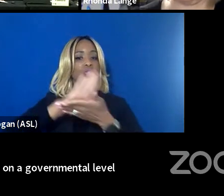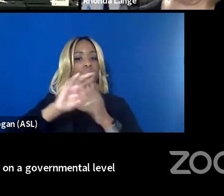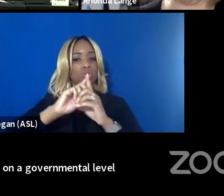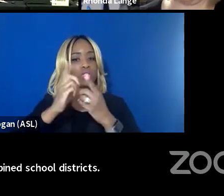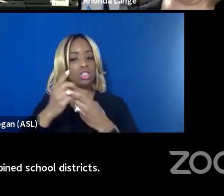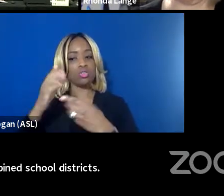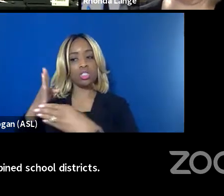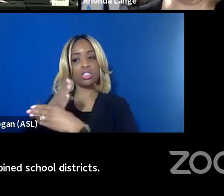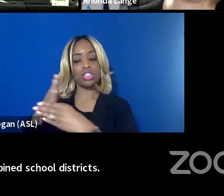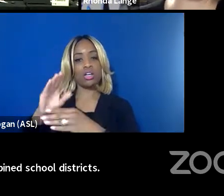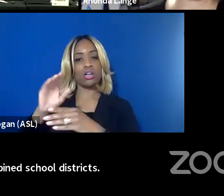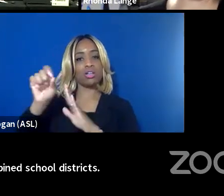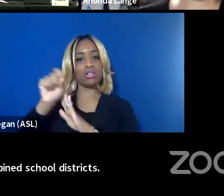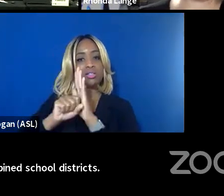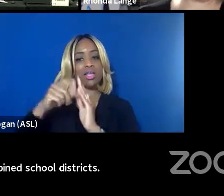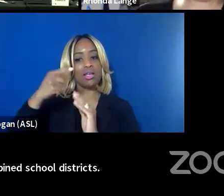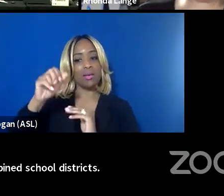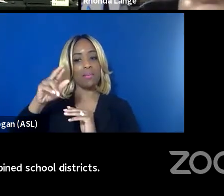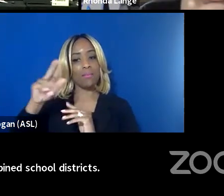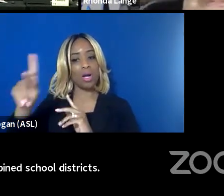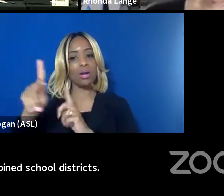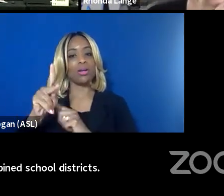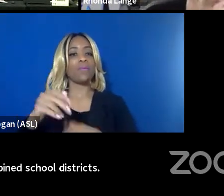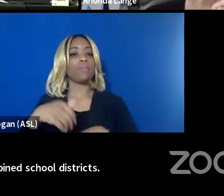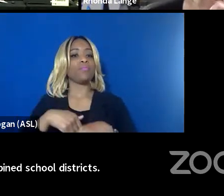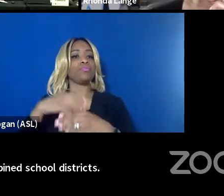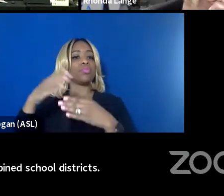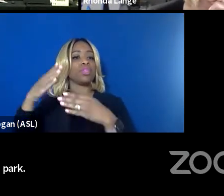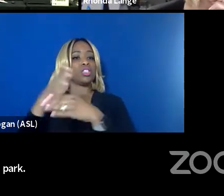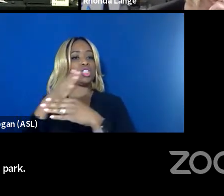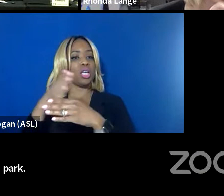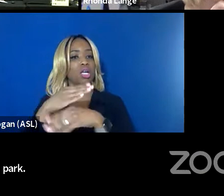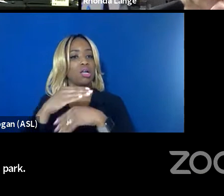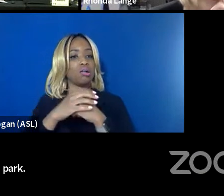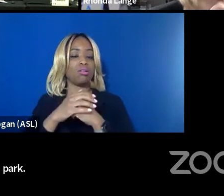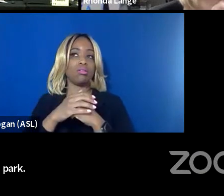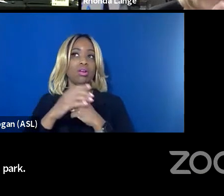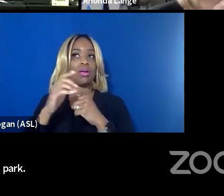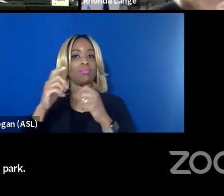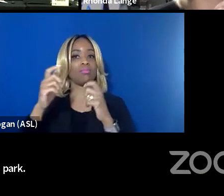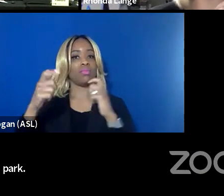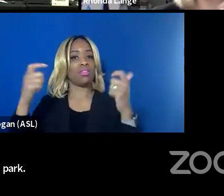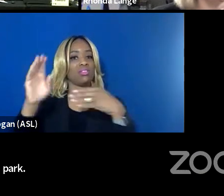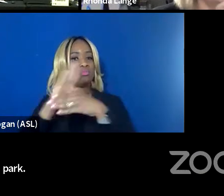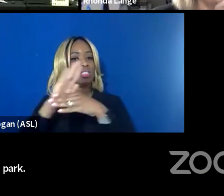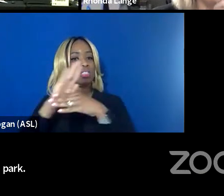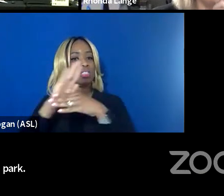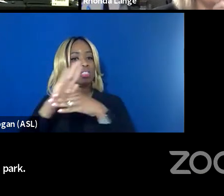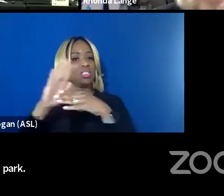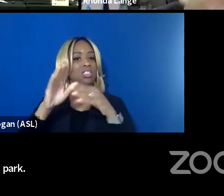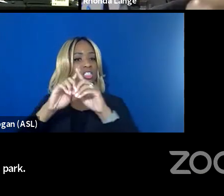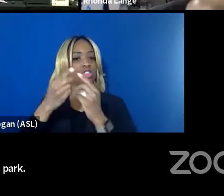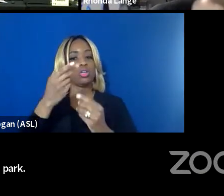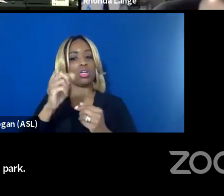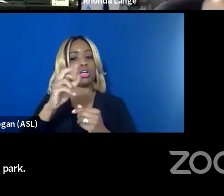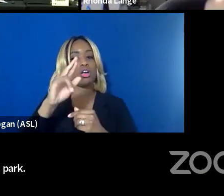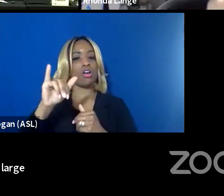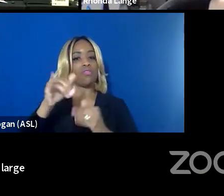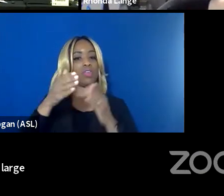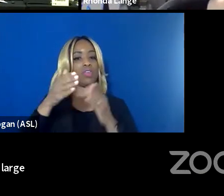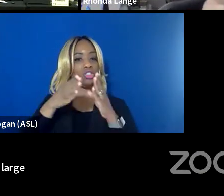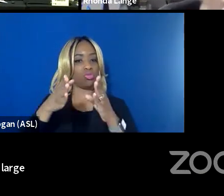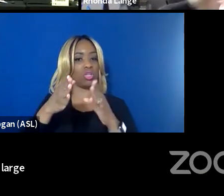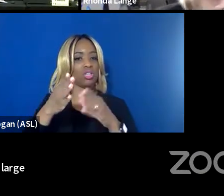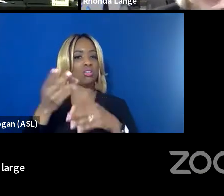park. We have share a large commercial district, Harvey Street, and we work